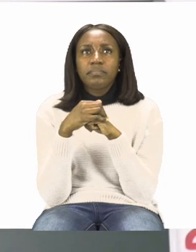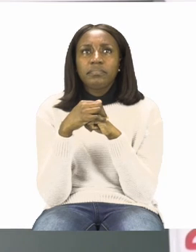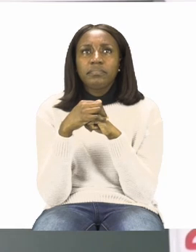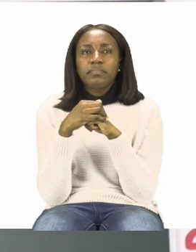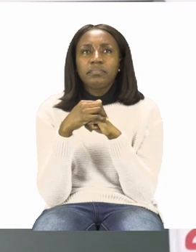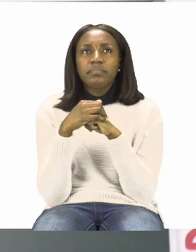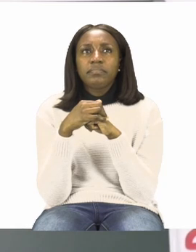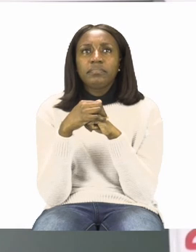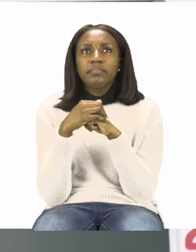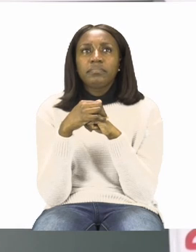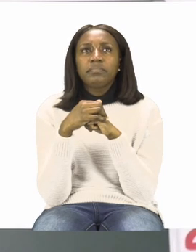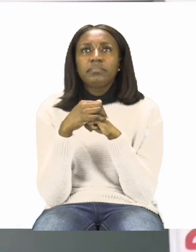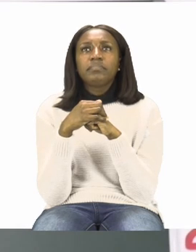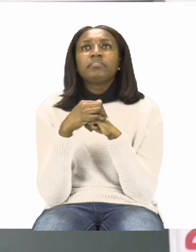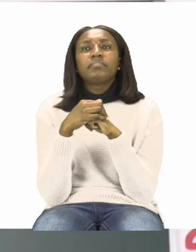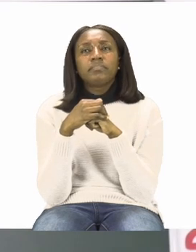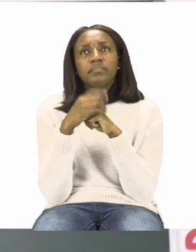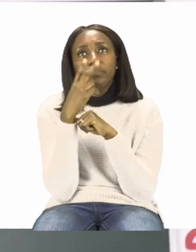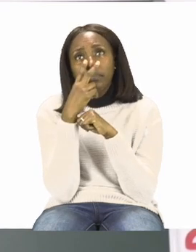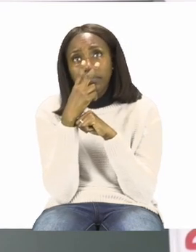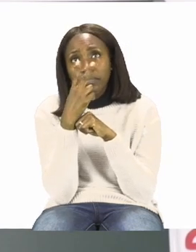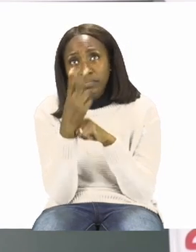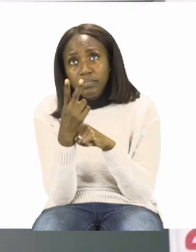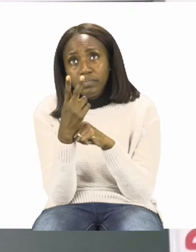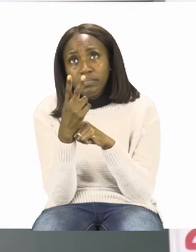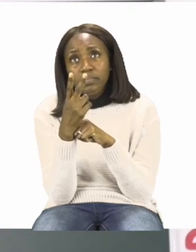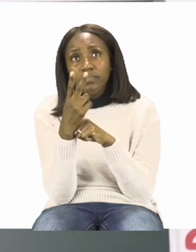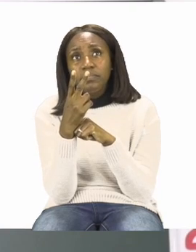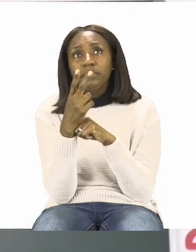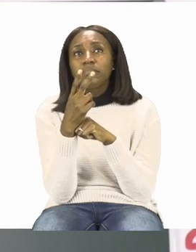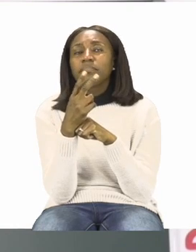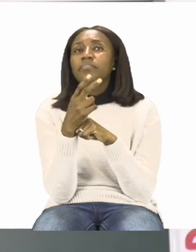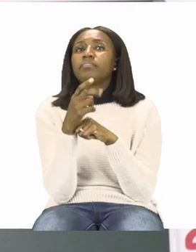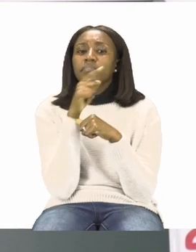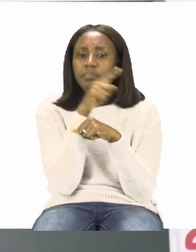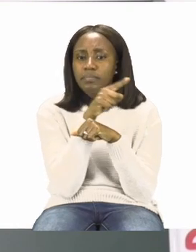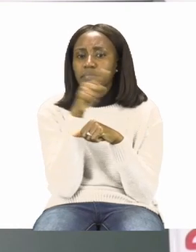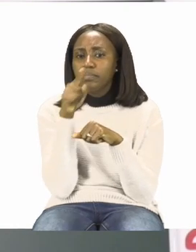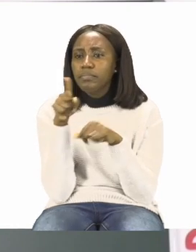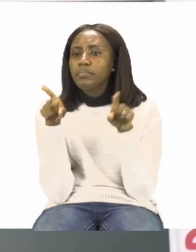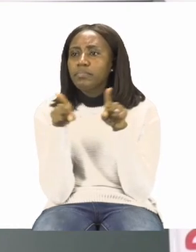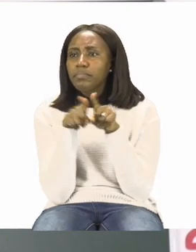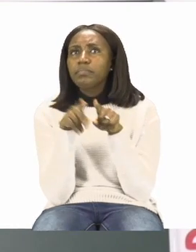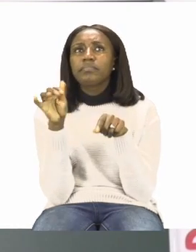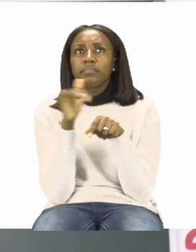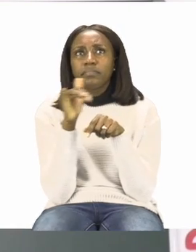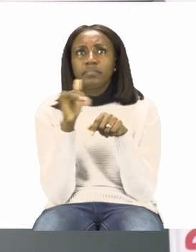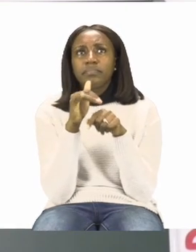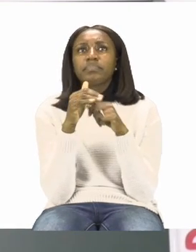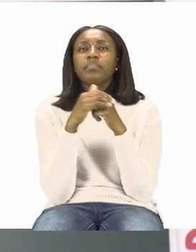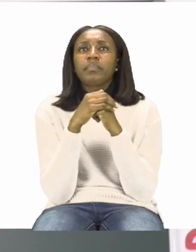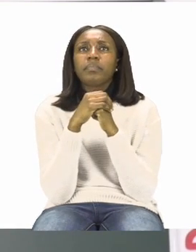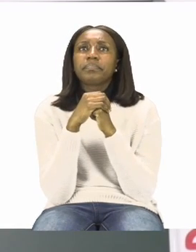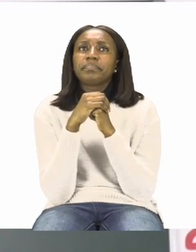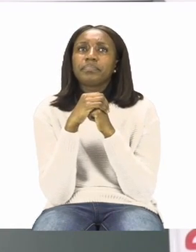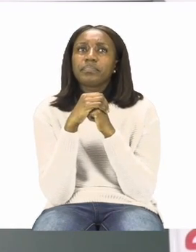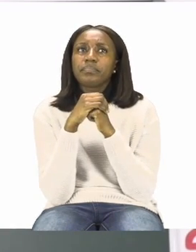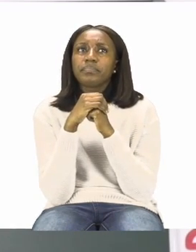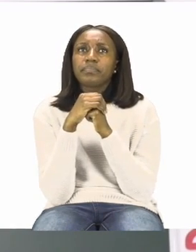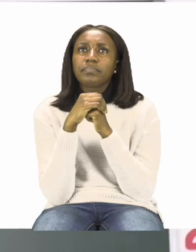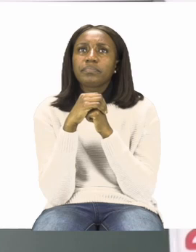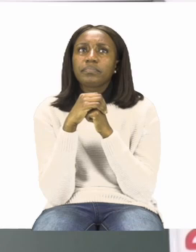have to match it with the pictures on this side. So let's have a look at the pictures.